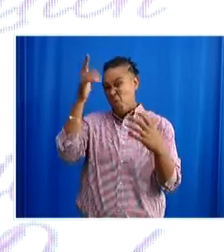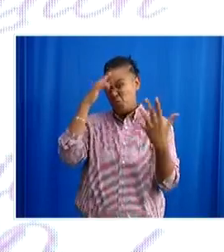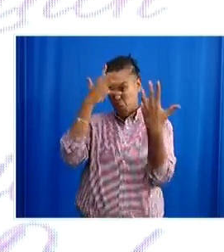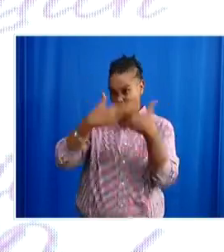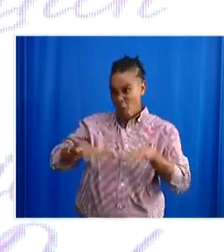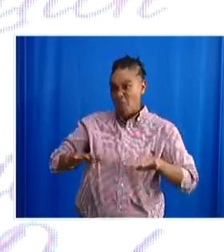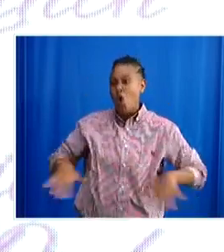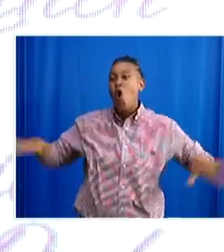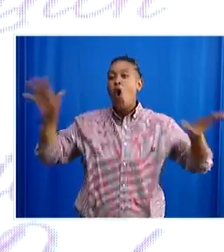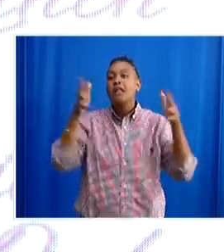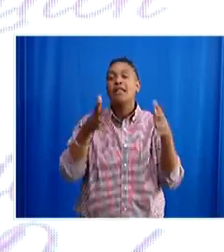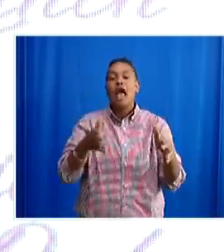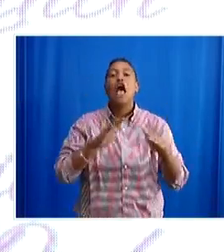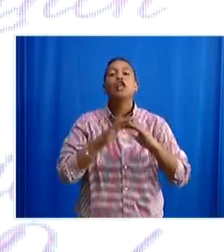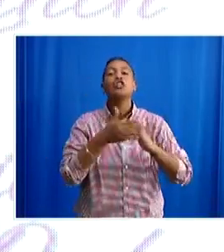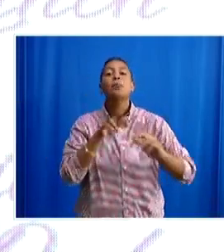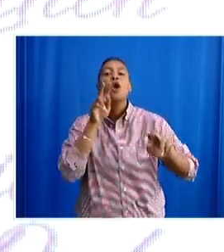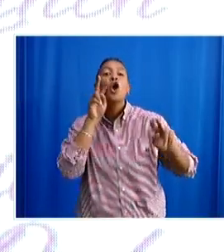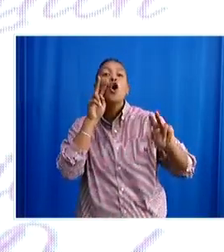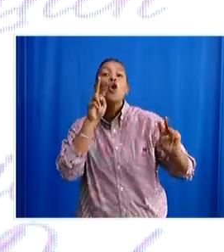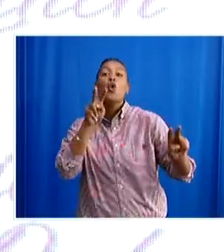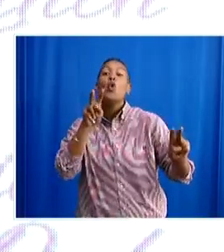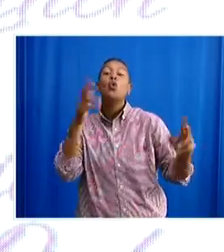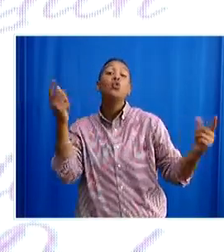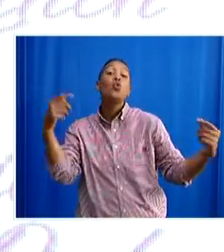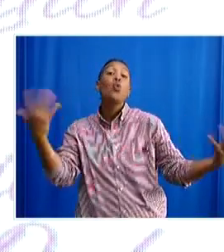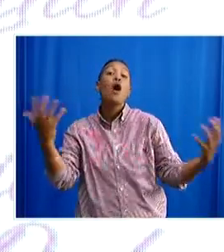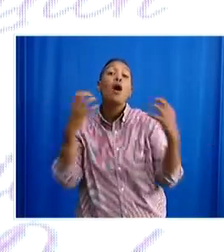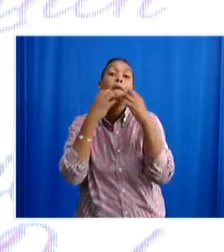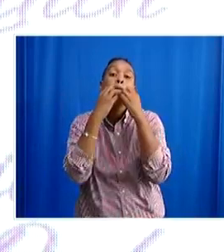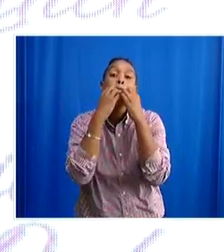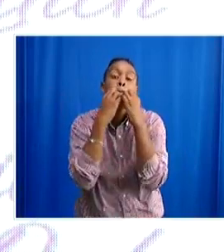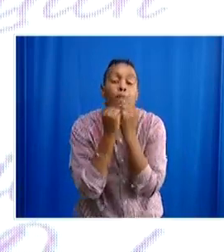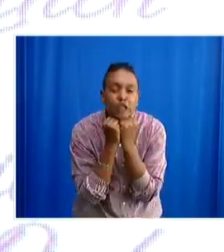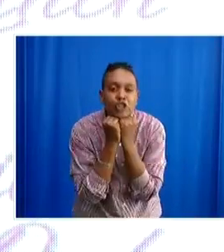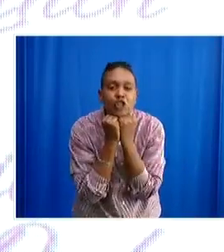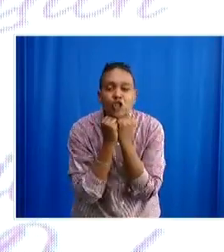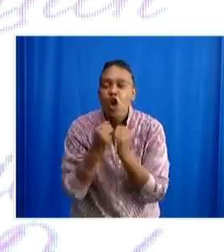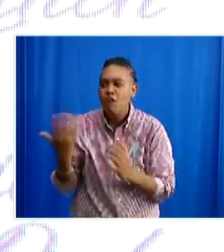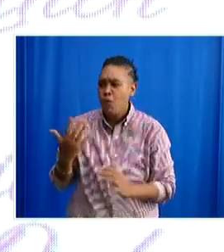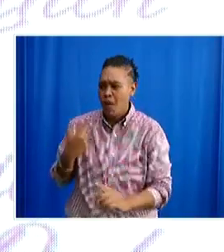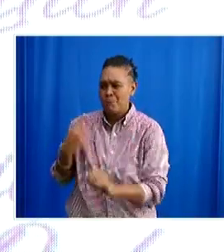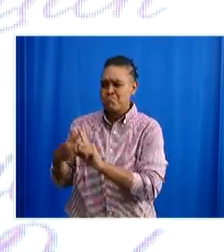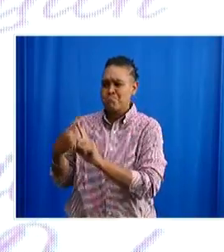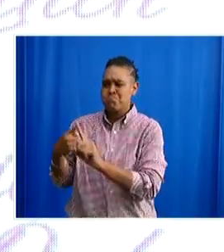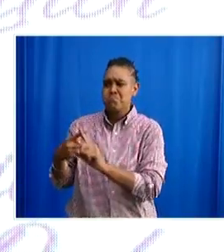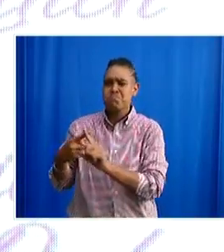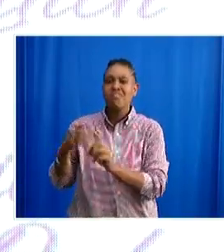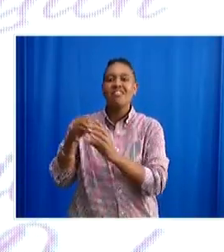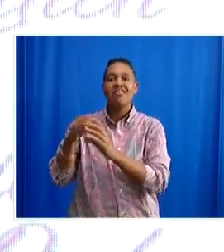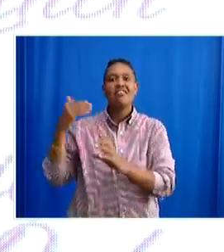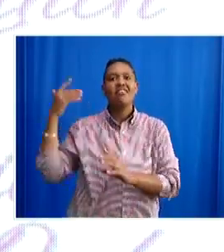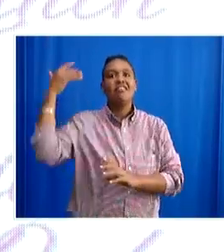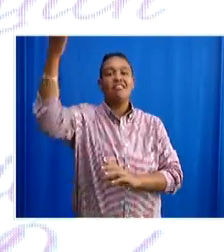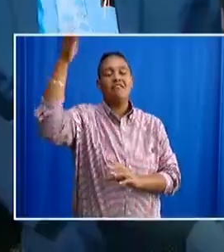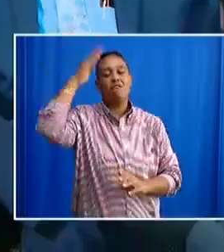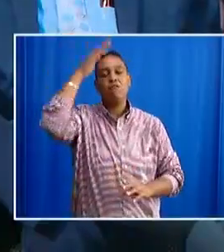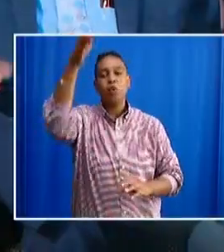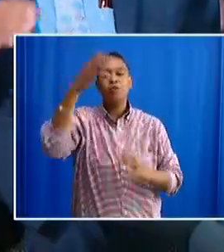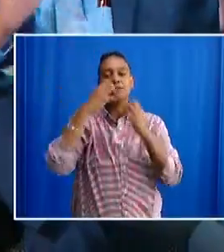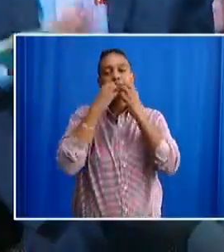as Jamaica looks to preserve the gains long into the future. Thank you very